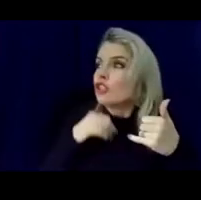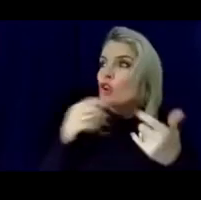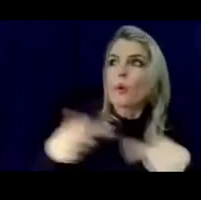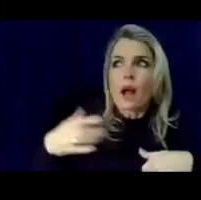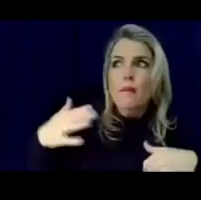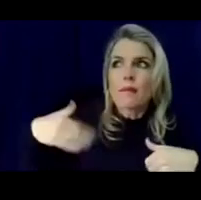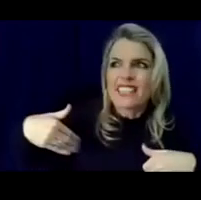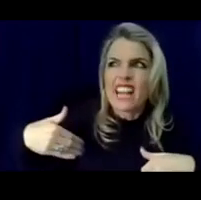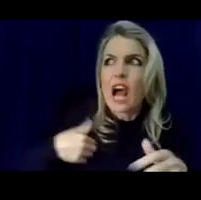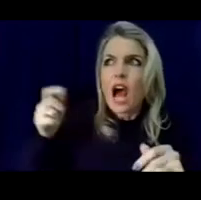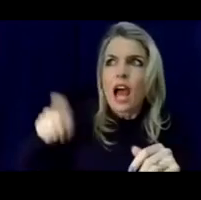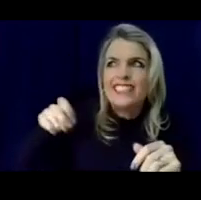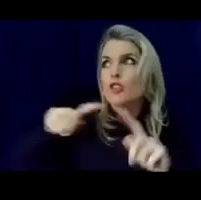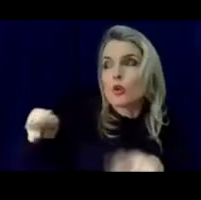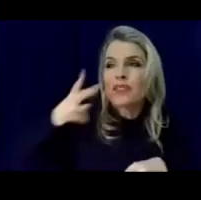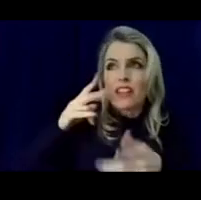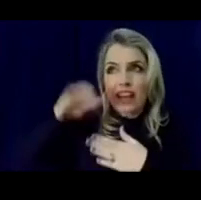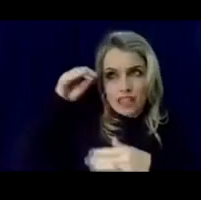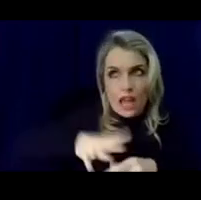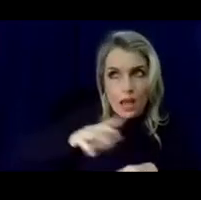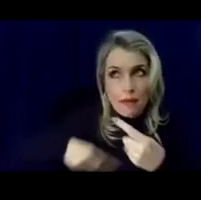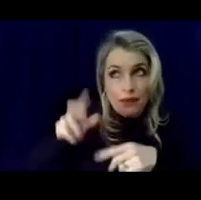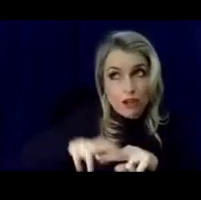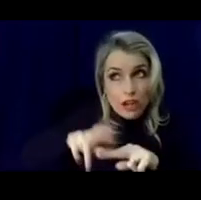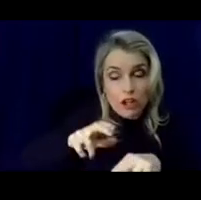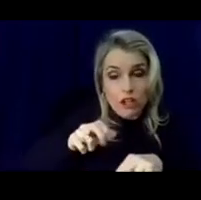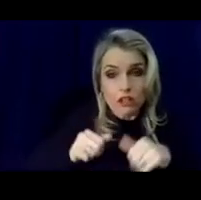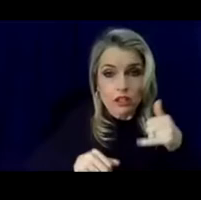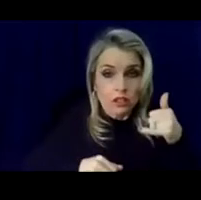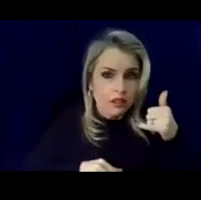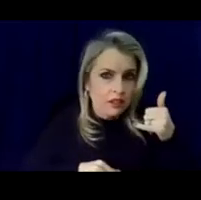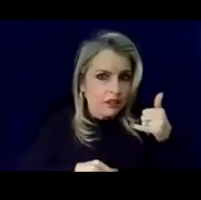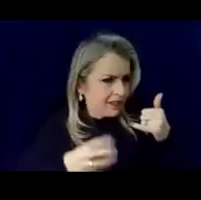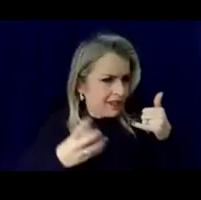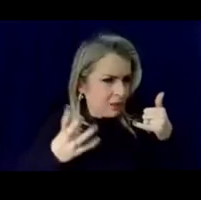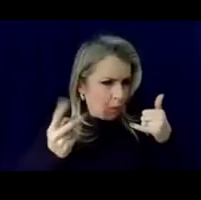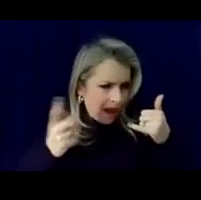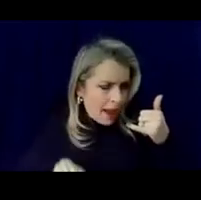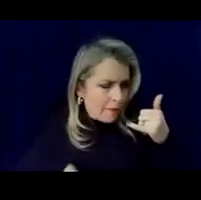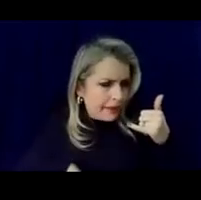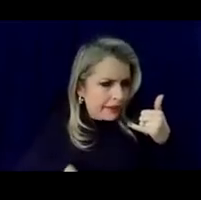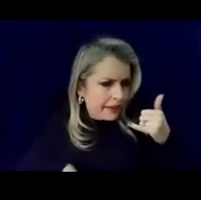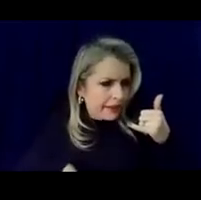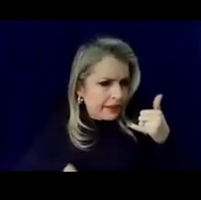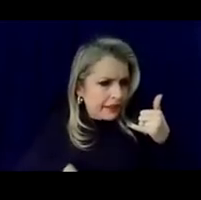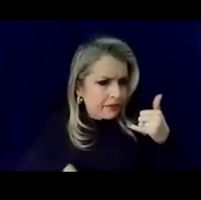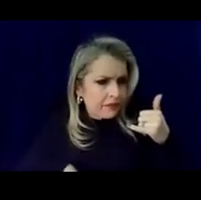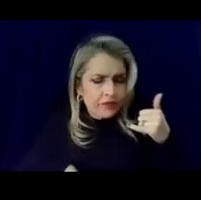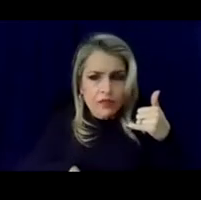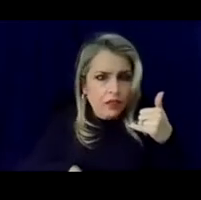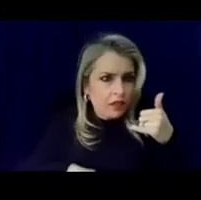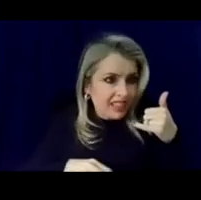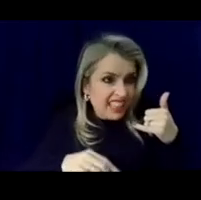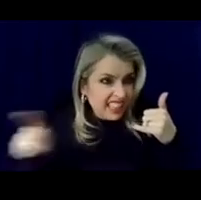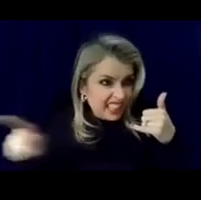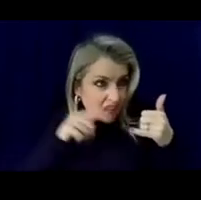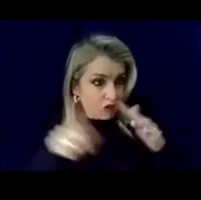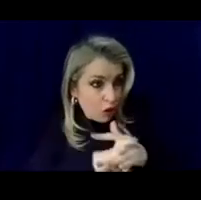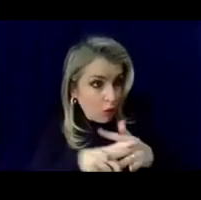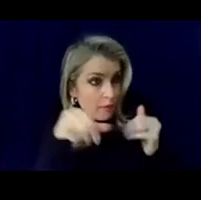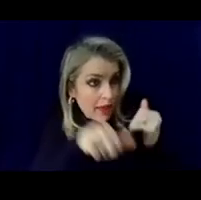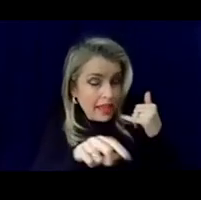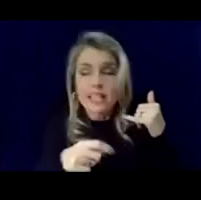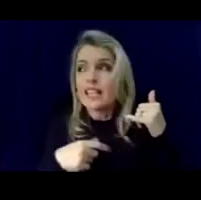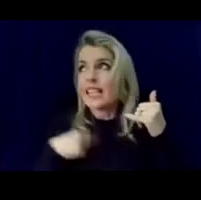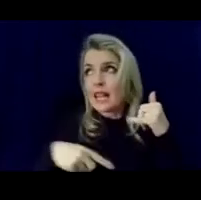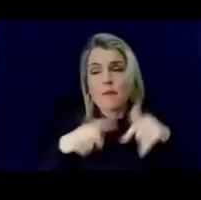just yet. I need you to go see that guy about the chair. Well, what happened? He ain't come through? Well, he came,